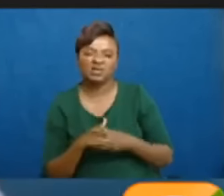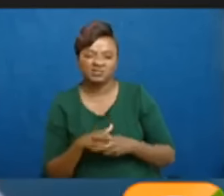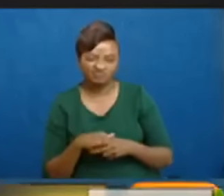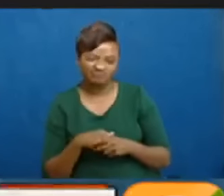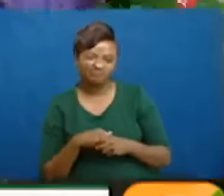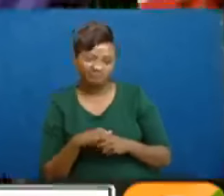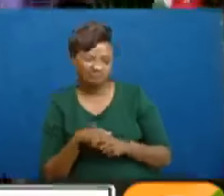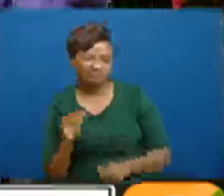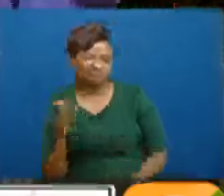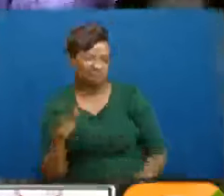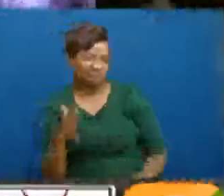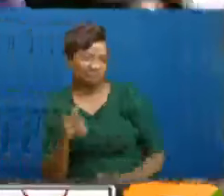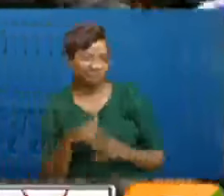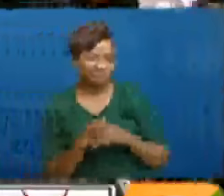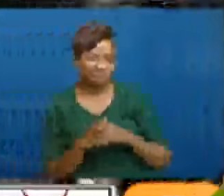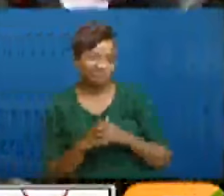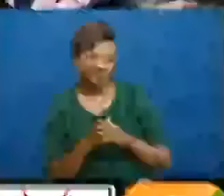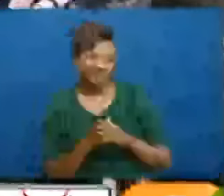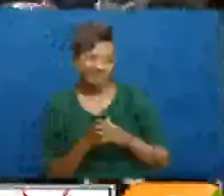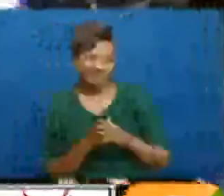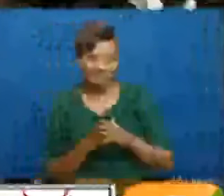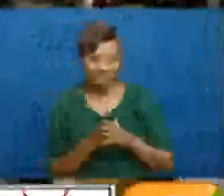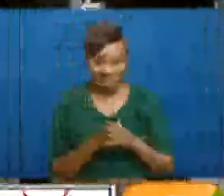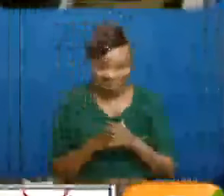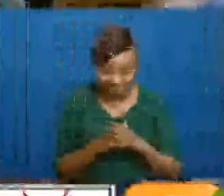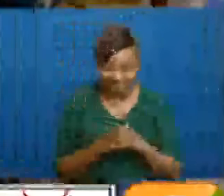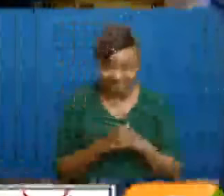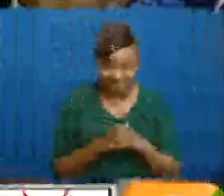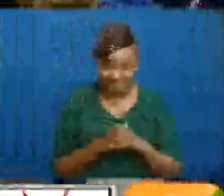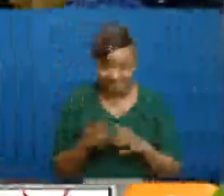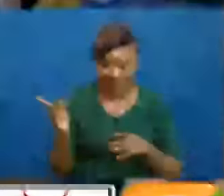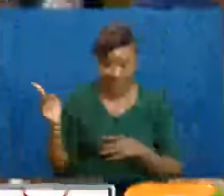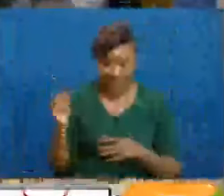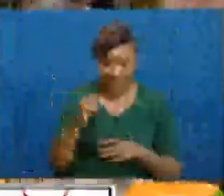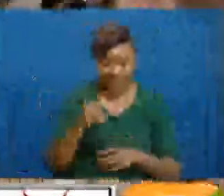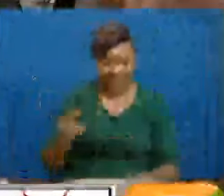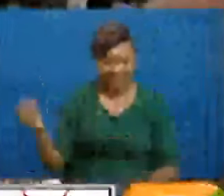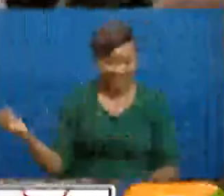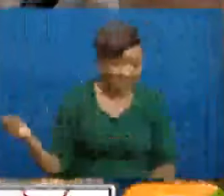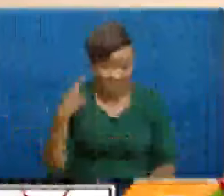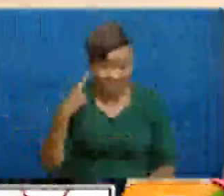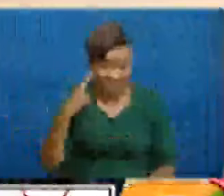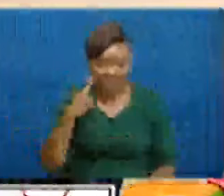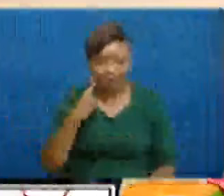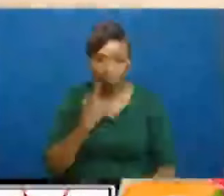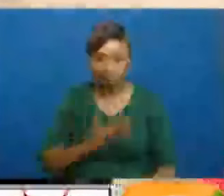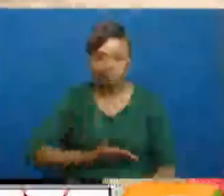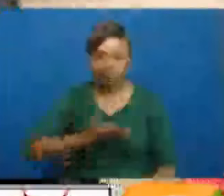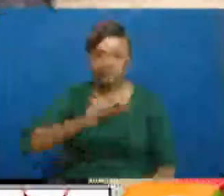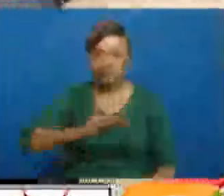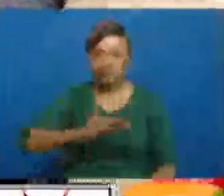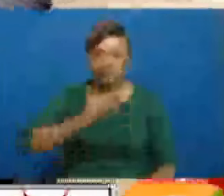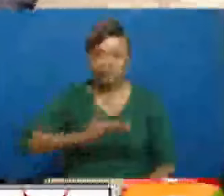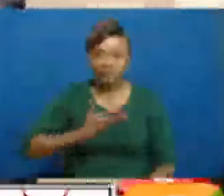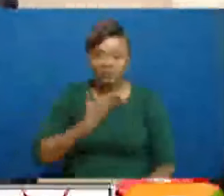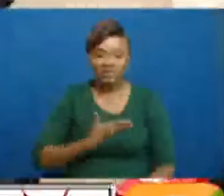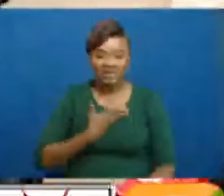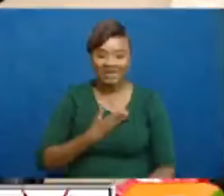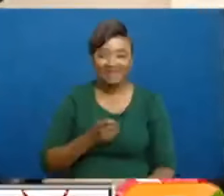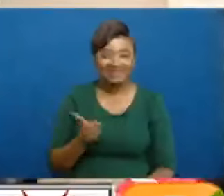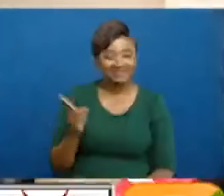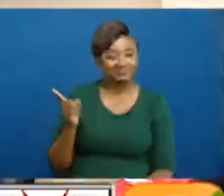900,000 or something. Murkomen was the perfect bullseye of the Gen Z outrage. The former Transport Cabinet Secretary